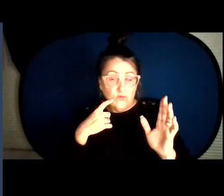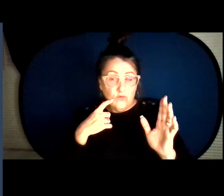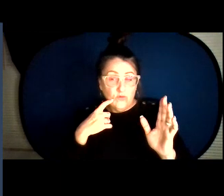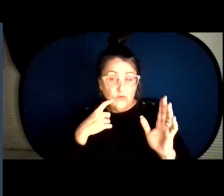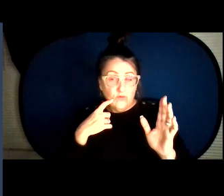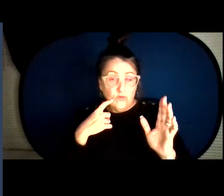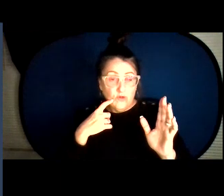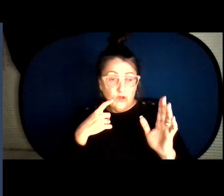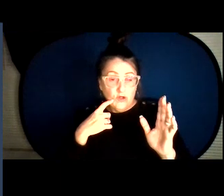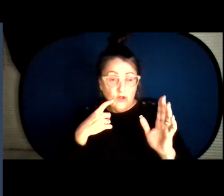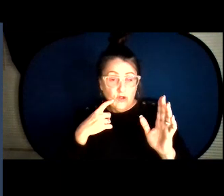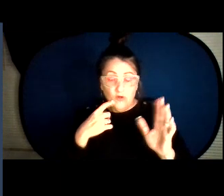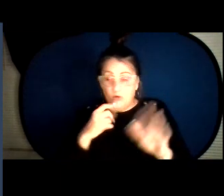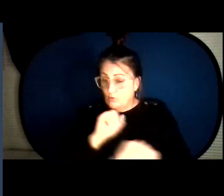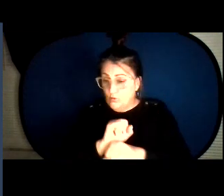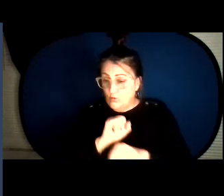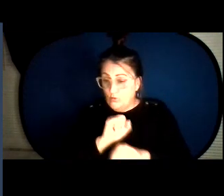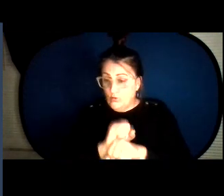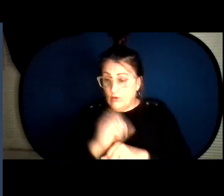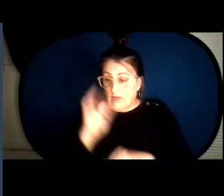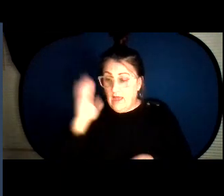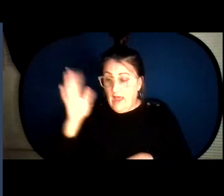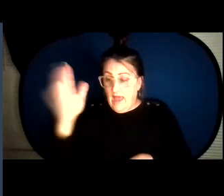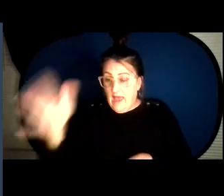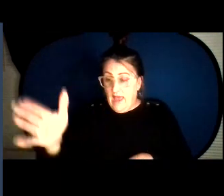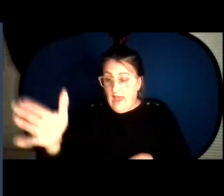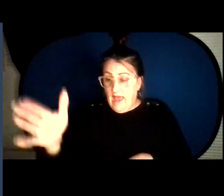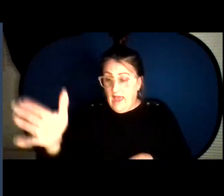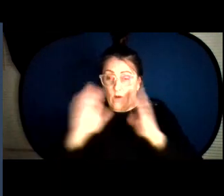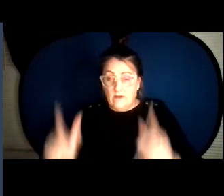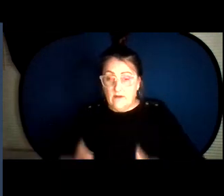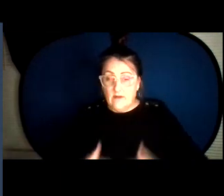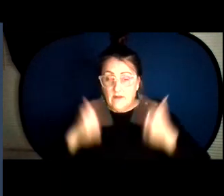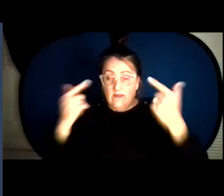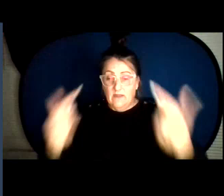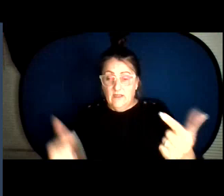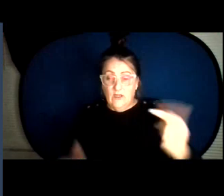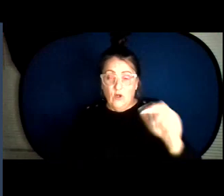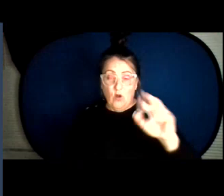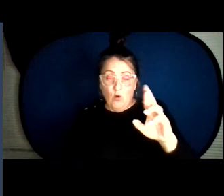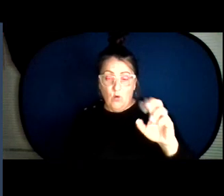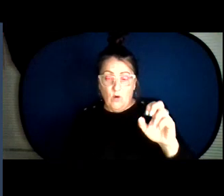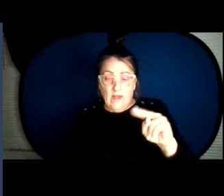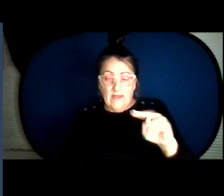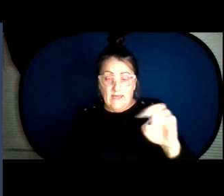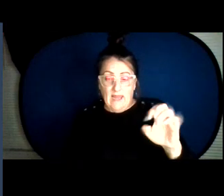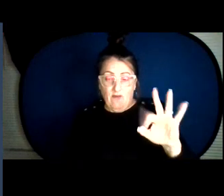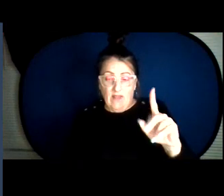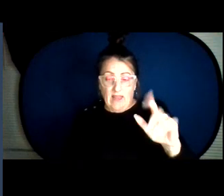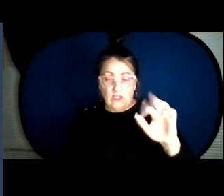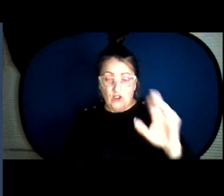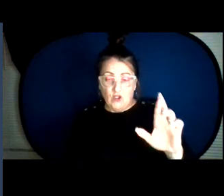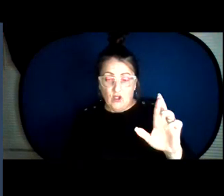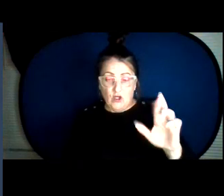work remains ahead. With that, I'll turn it over to Renee Fletcher to provide the presentation.